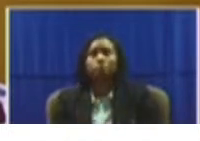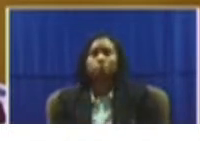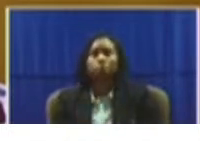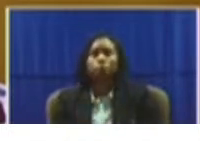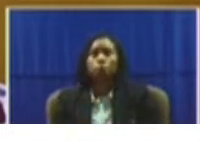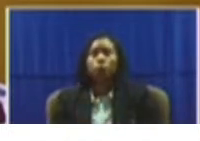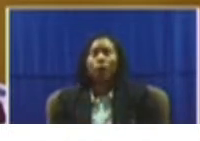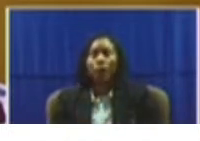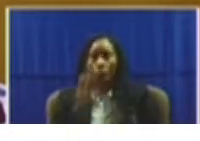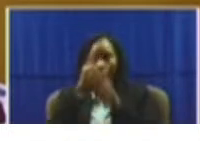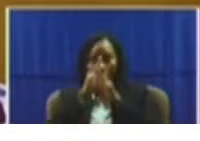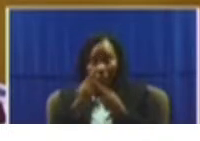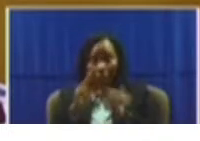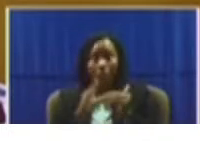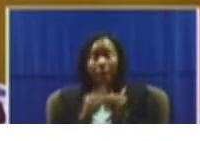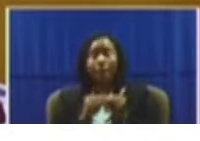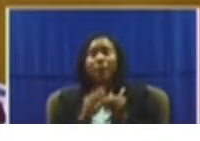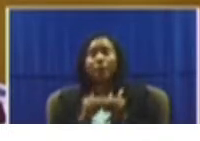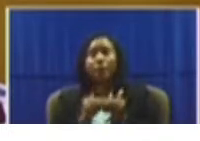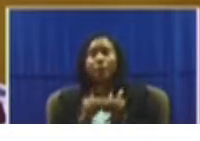The honorable members,